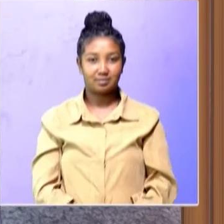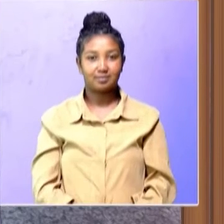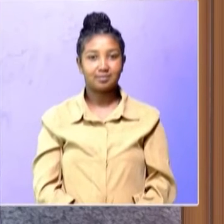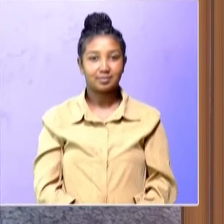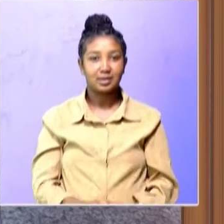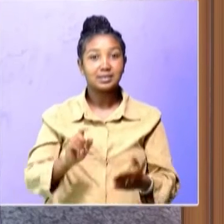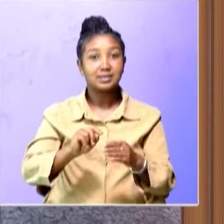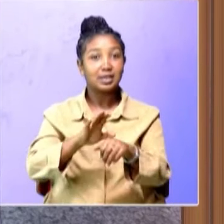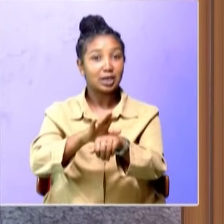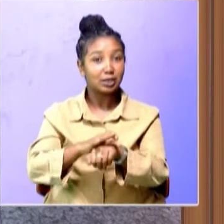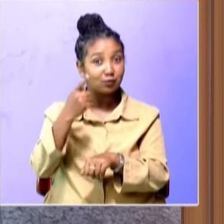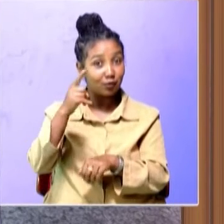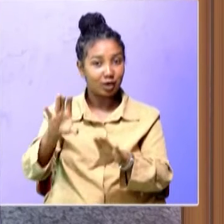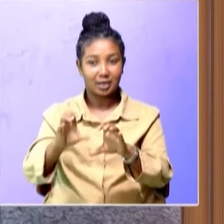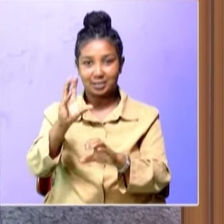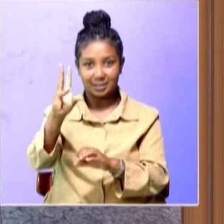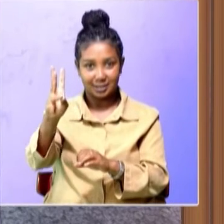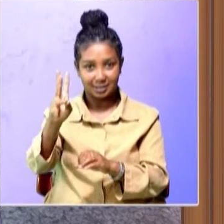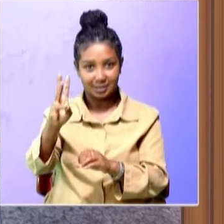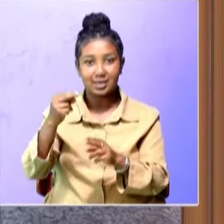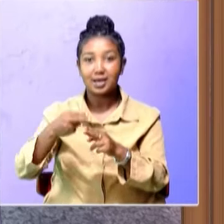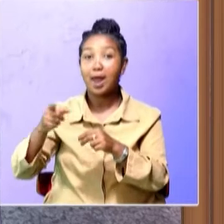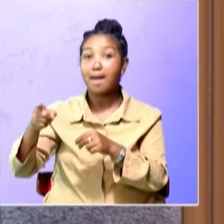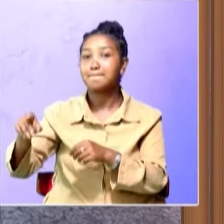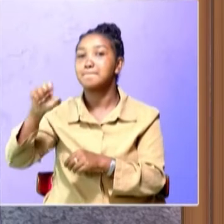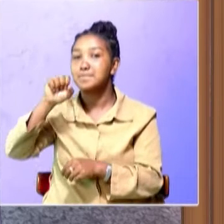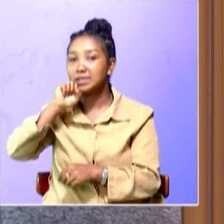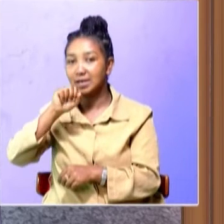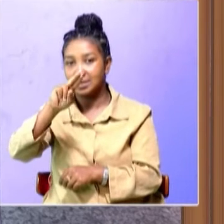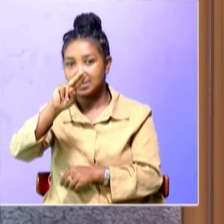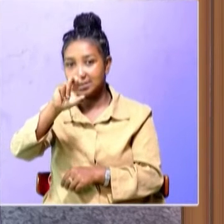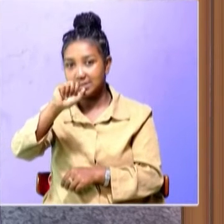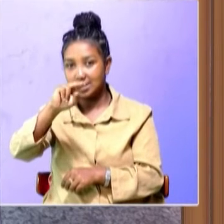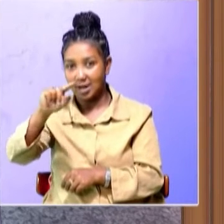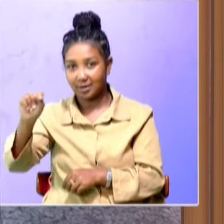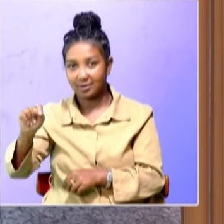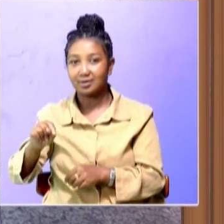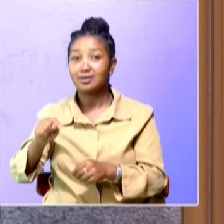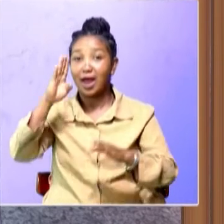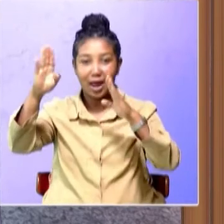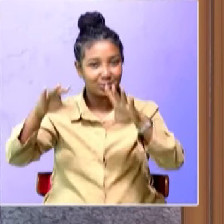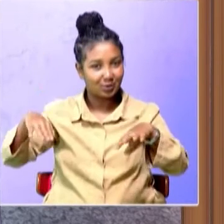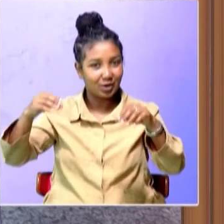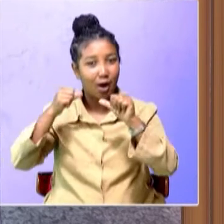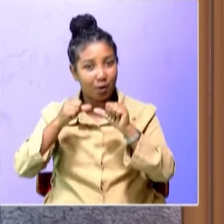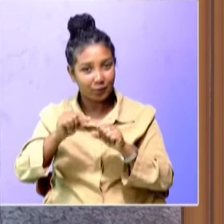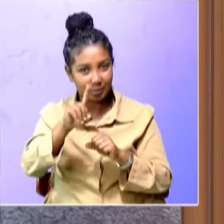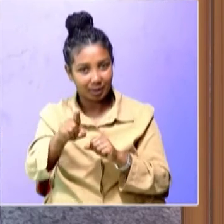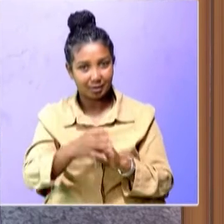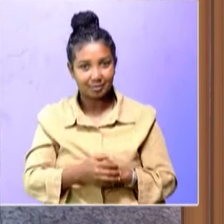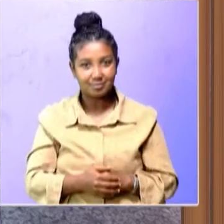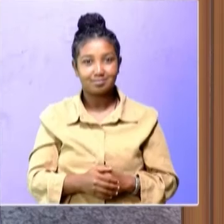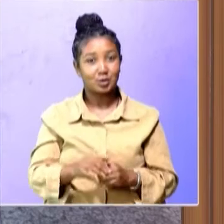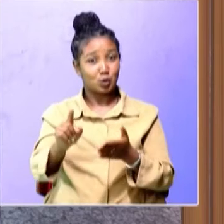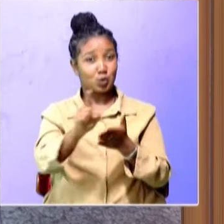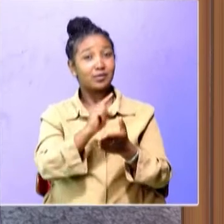Network. This is English for grade 6 and I'm a teacher, Miss Sunlight. Hello students, how have you been? How